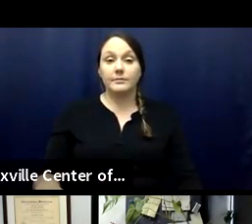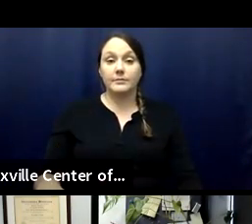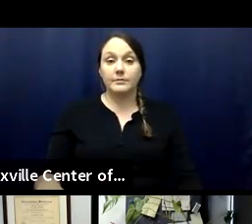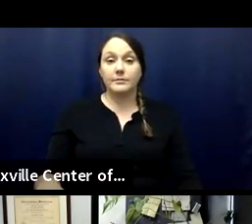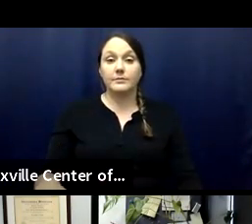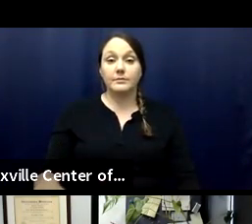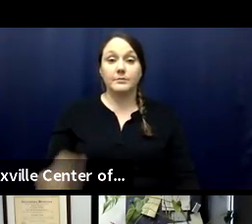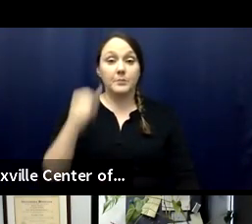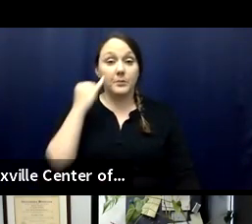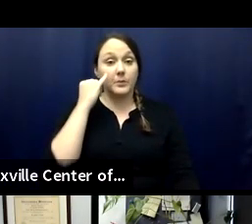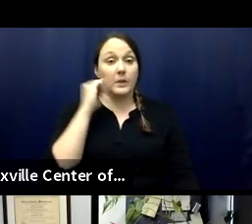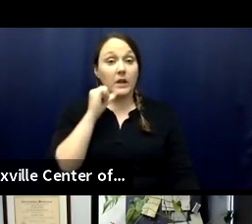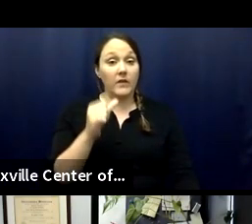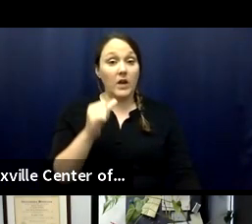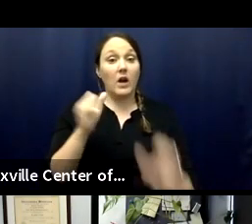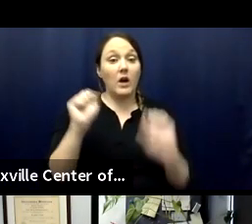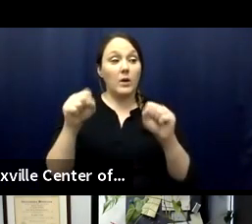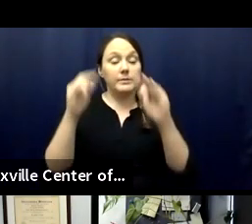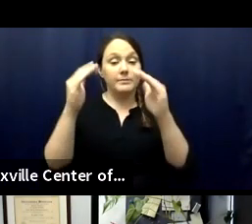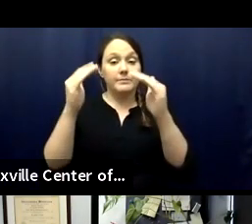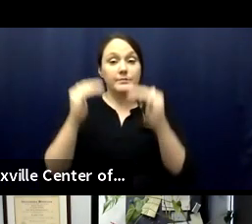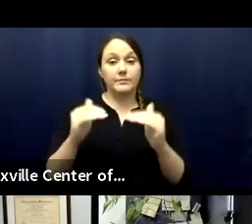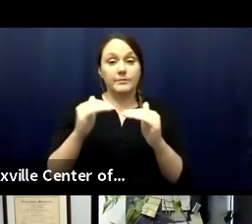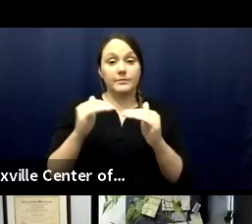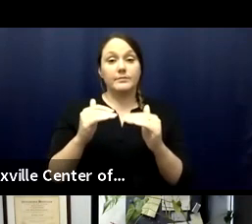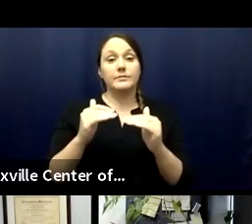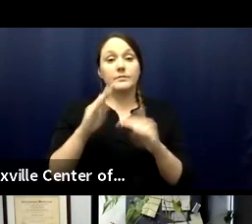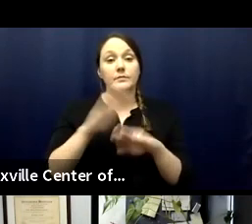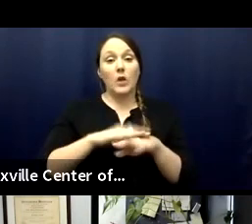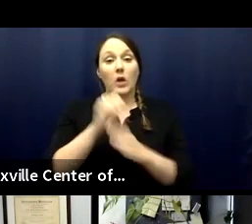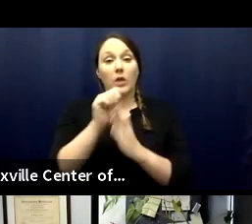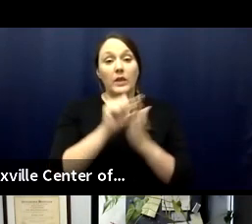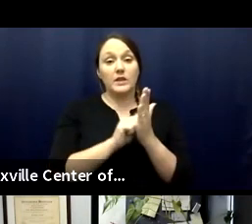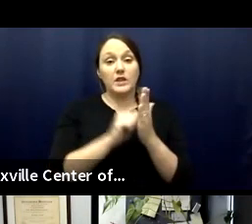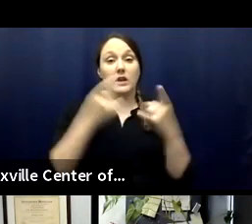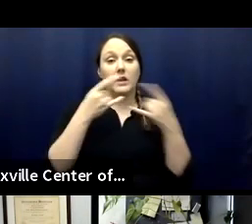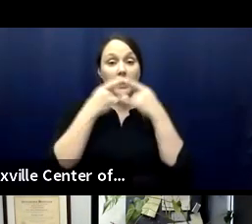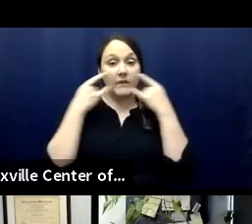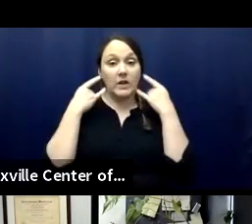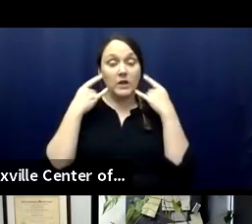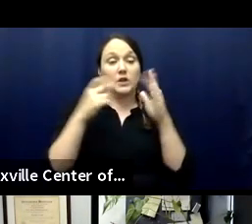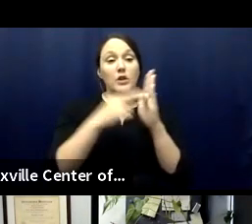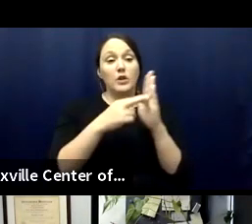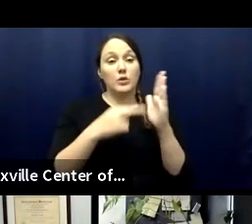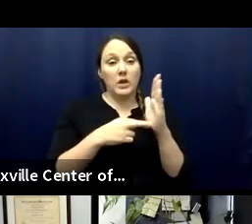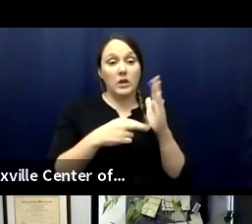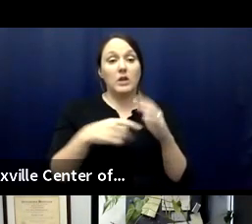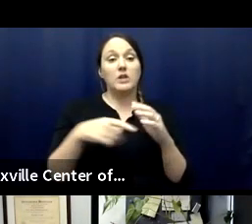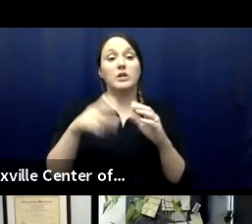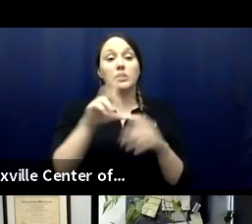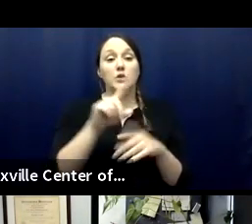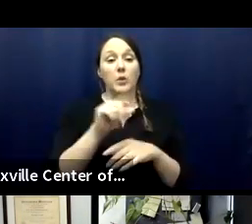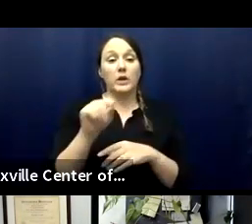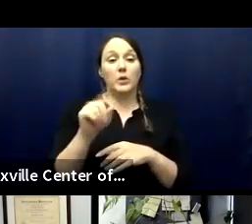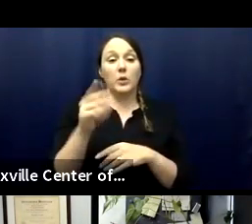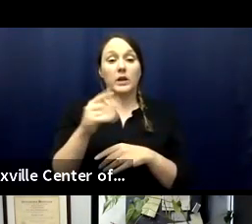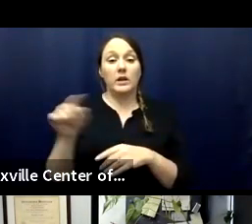If not, we can go to the next item on the agenda, which is the face covering regulation